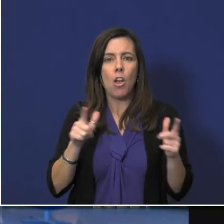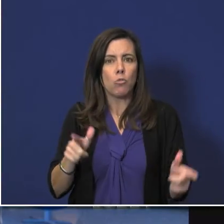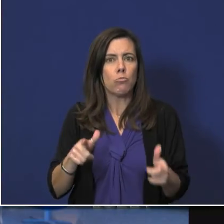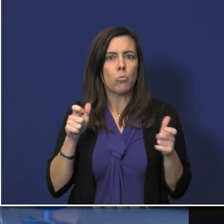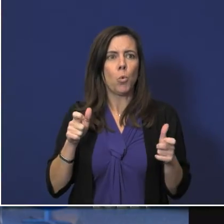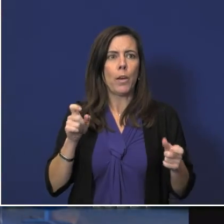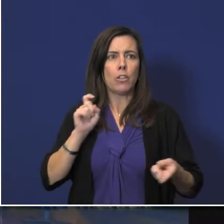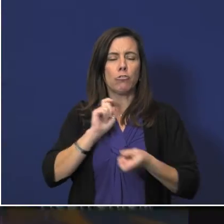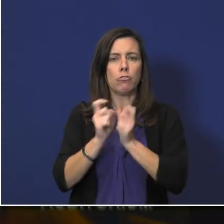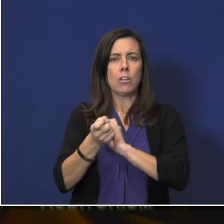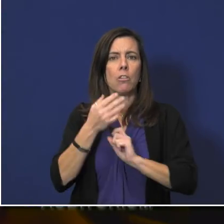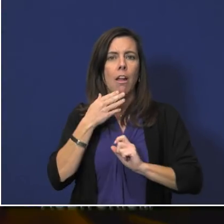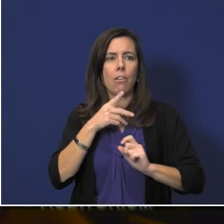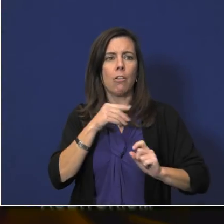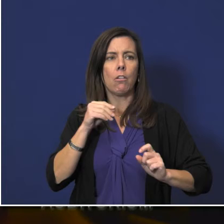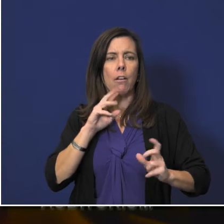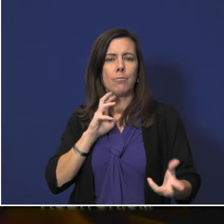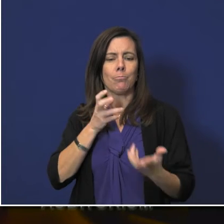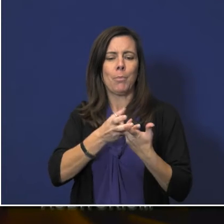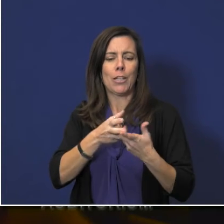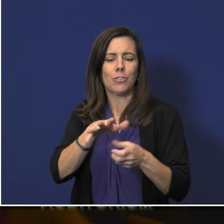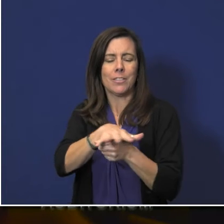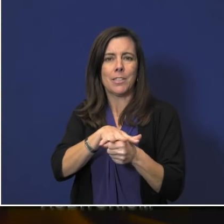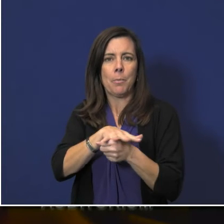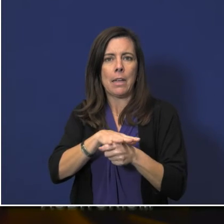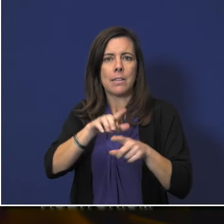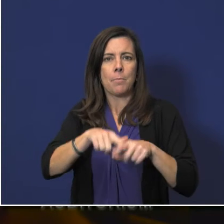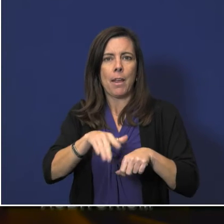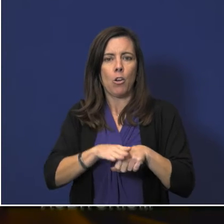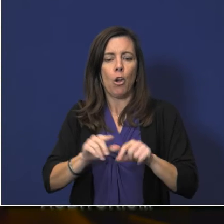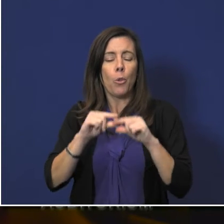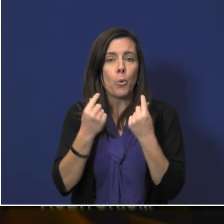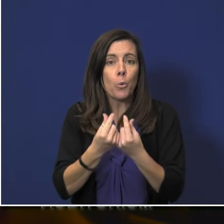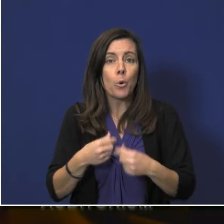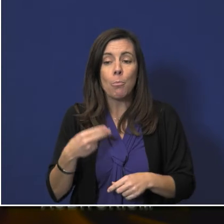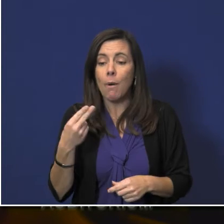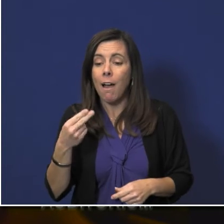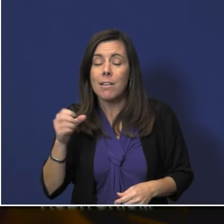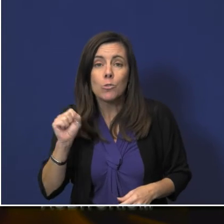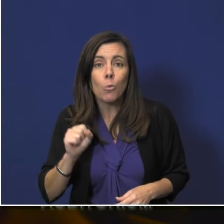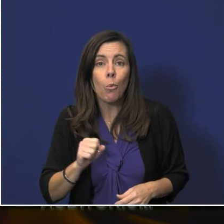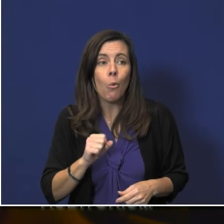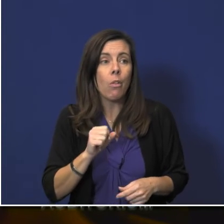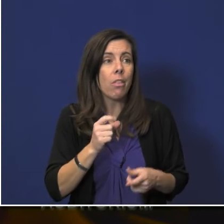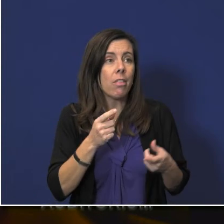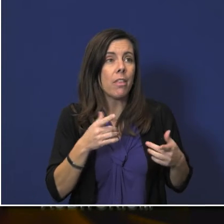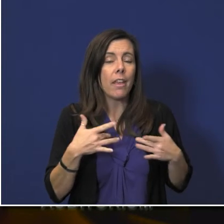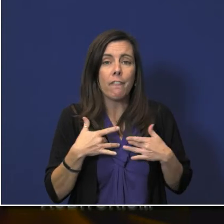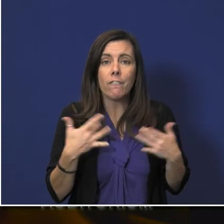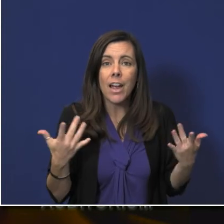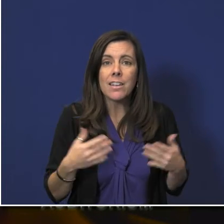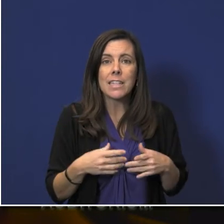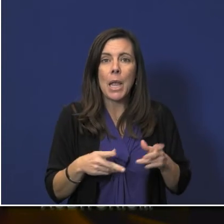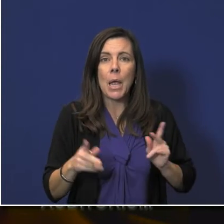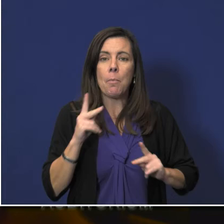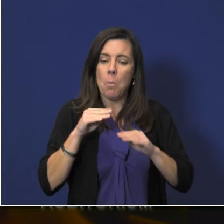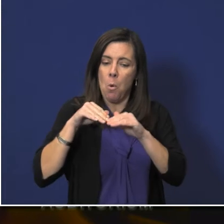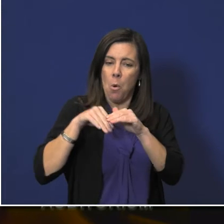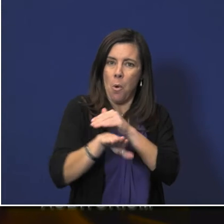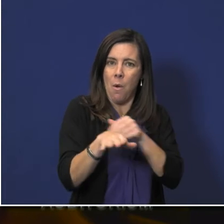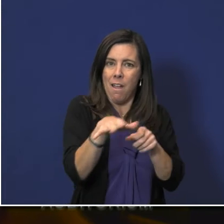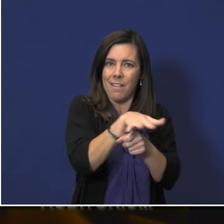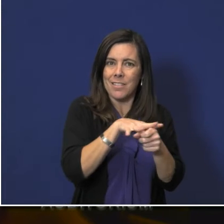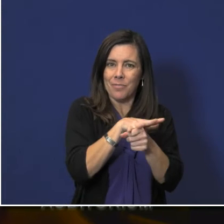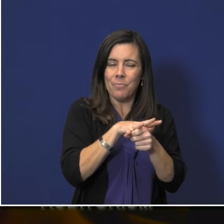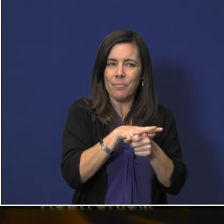to customize the space based on the user group, the high school, the event, and the people going into that space. And